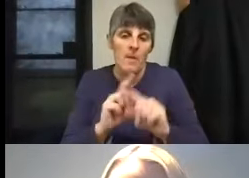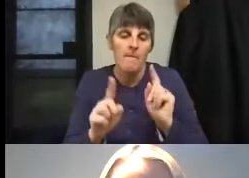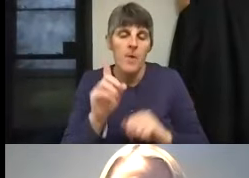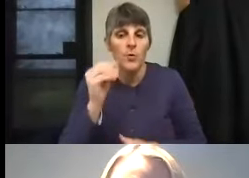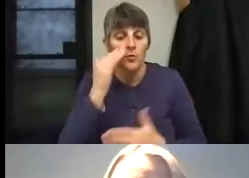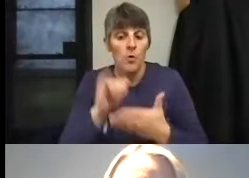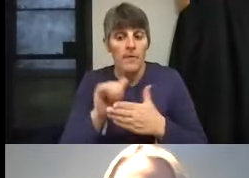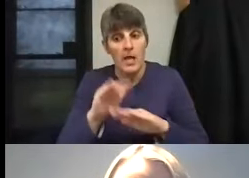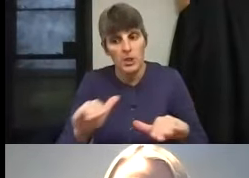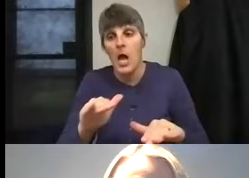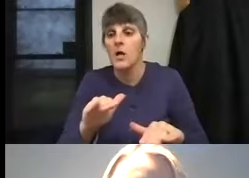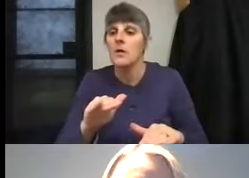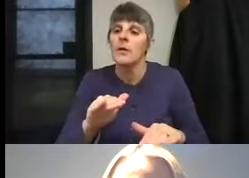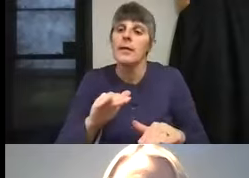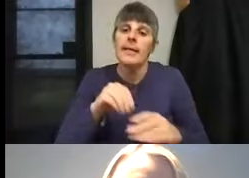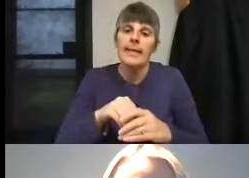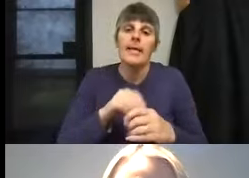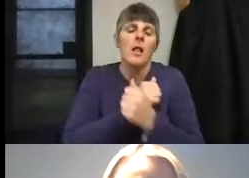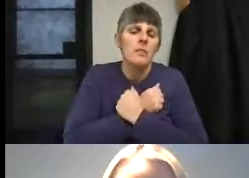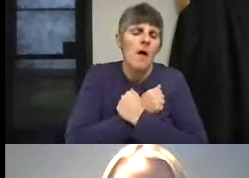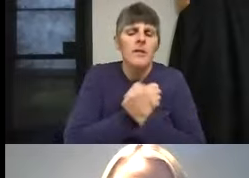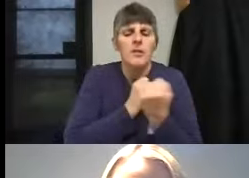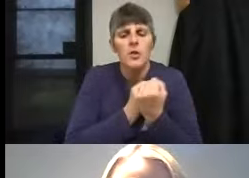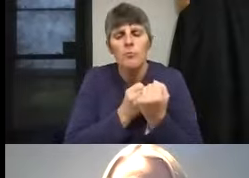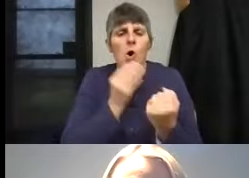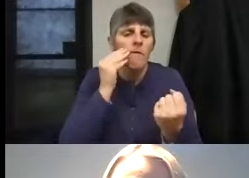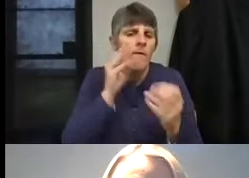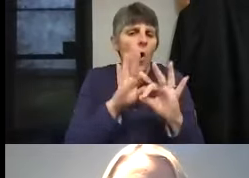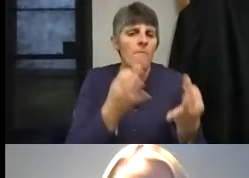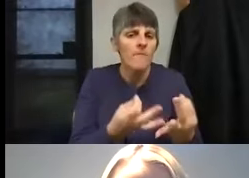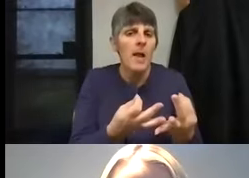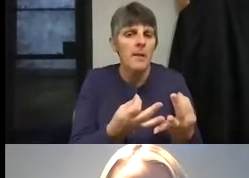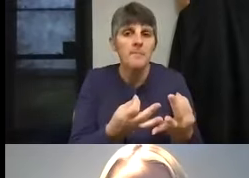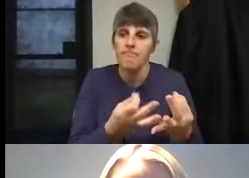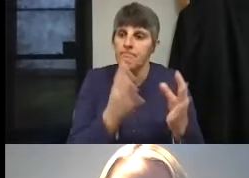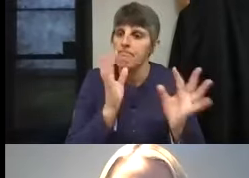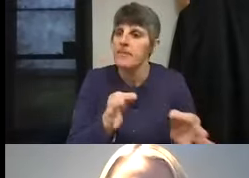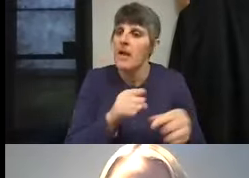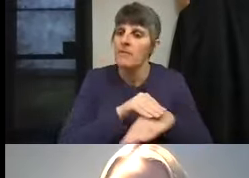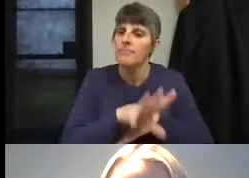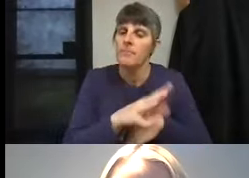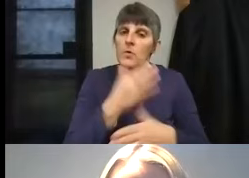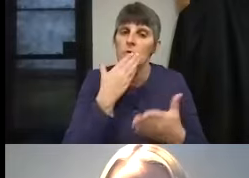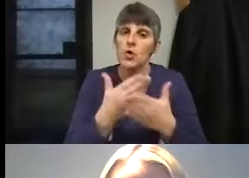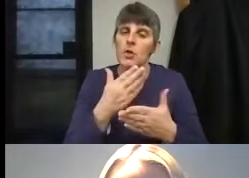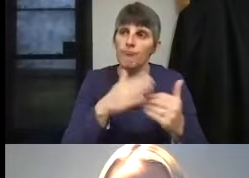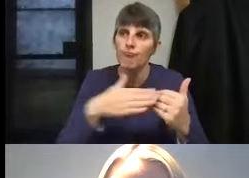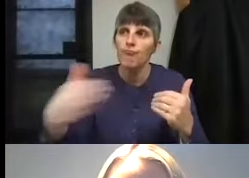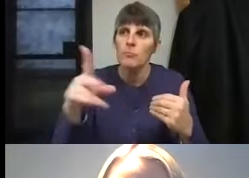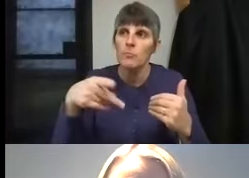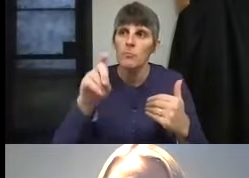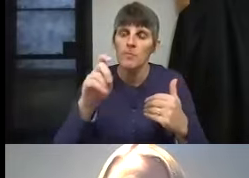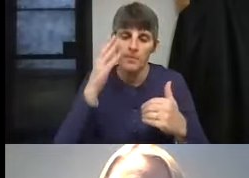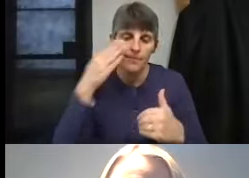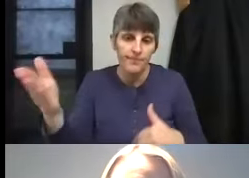know that a child being in a loving and supportive home and family certainly has good prognostic indicators for